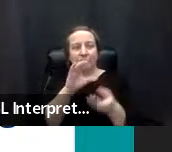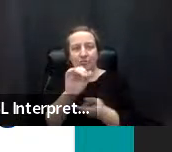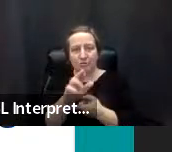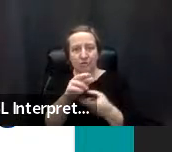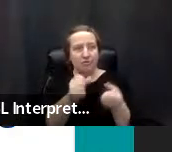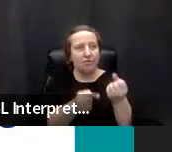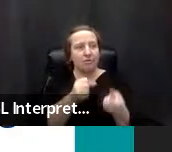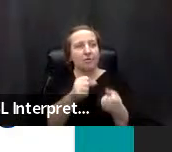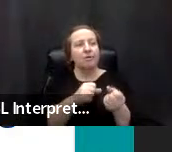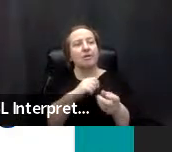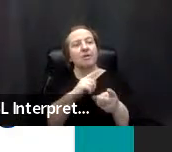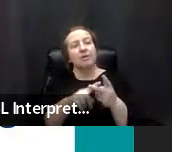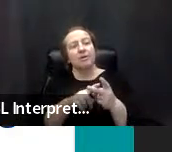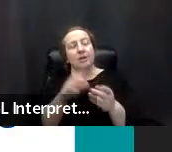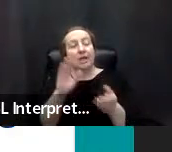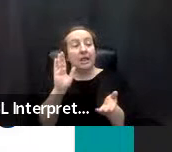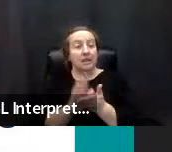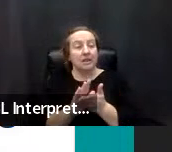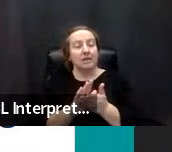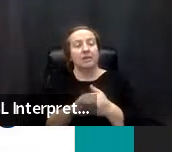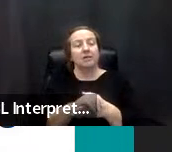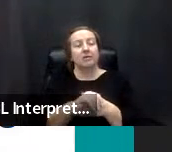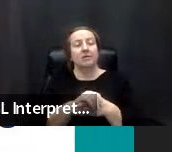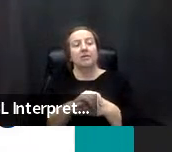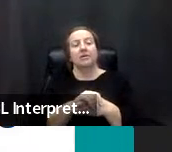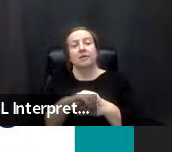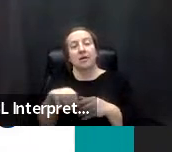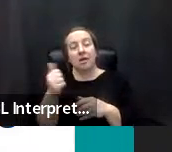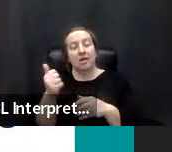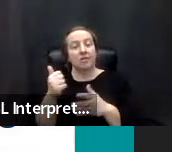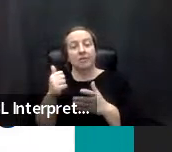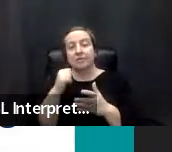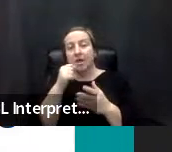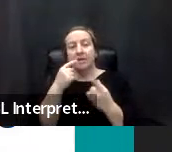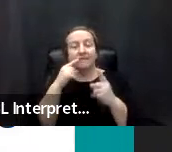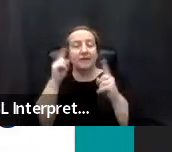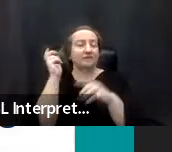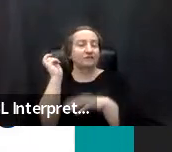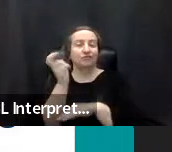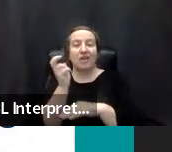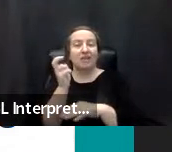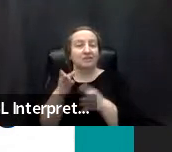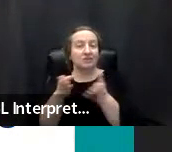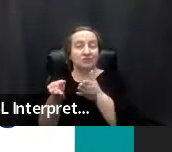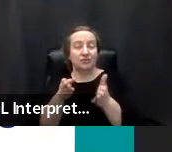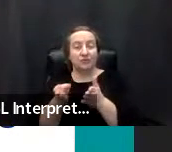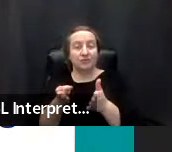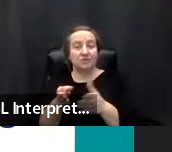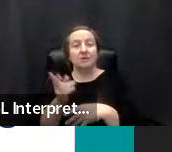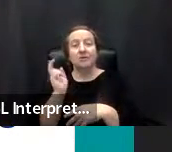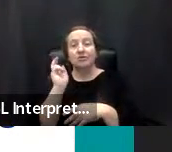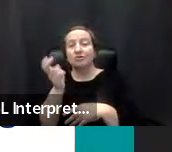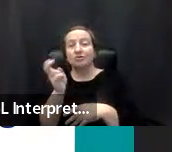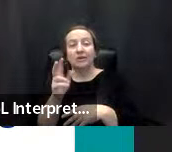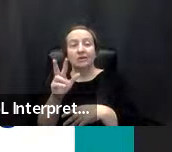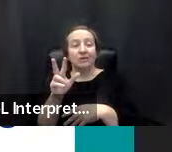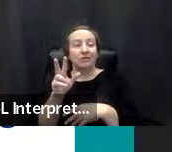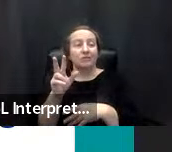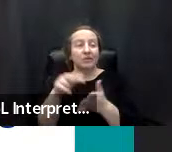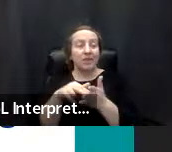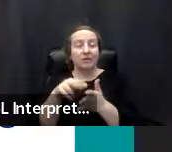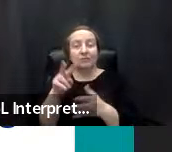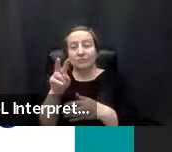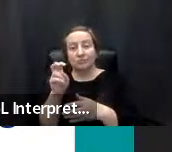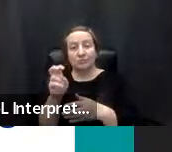dedicated transit facilities limits the ability to provide effective transit service. So the transit volume is only about 3,200 on a daily